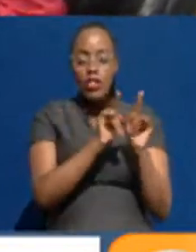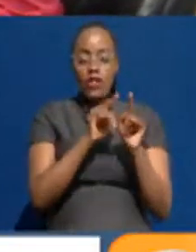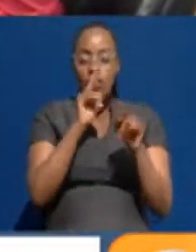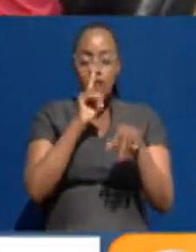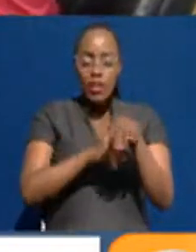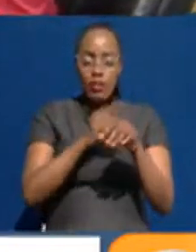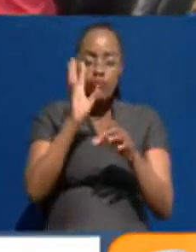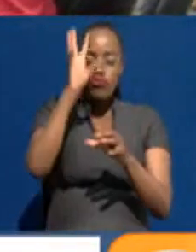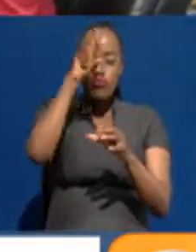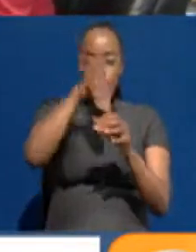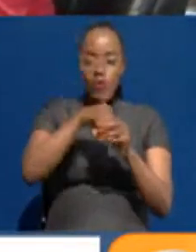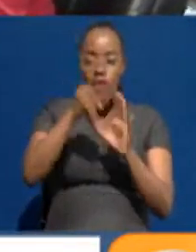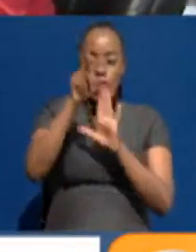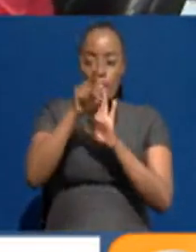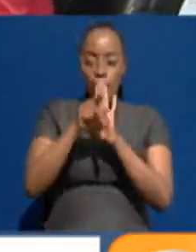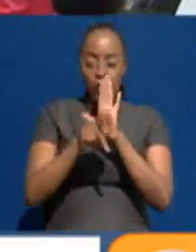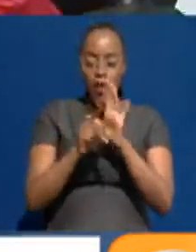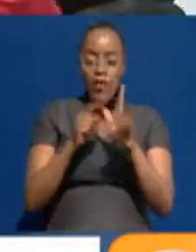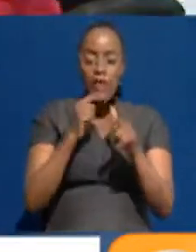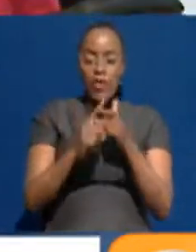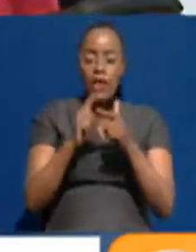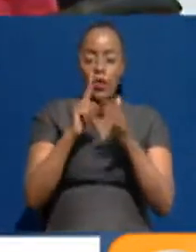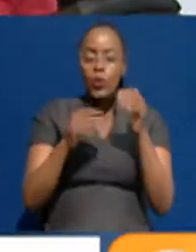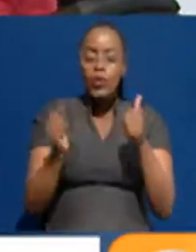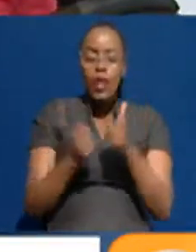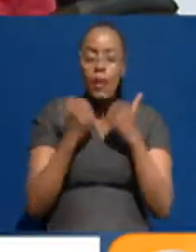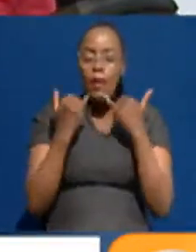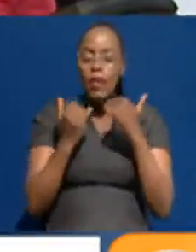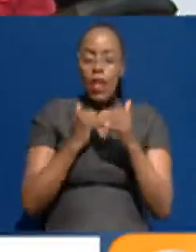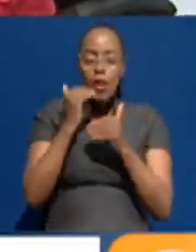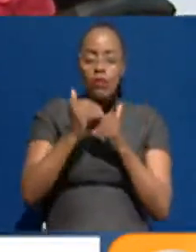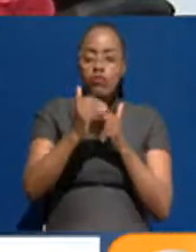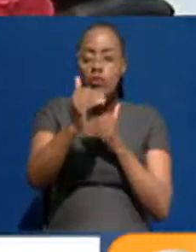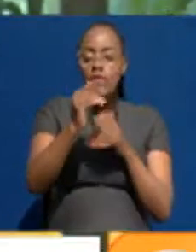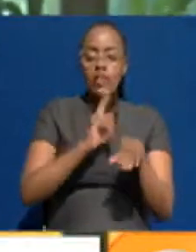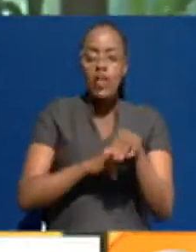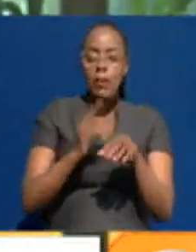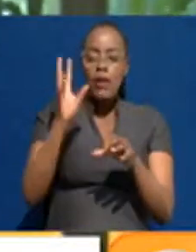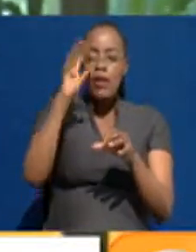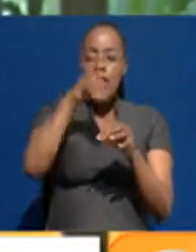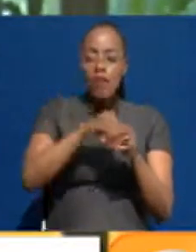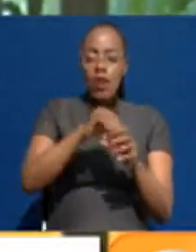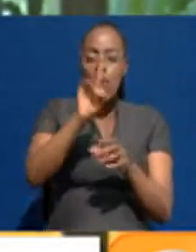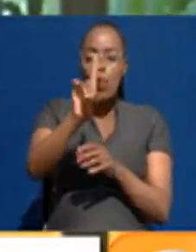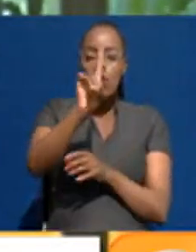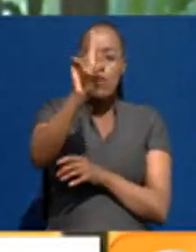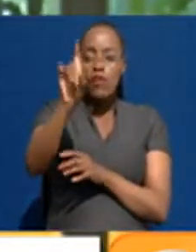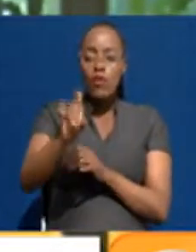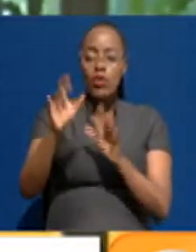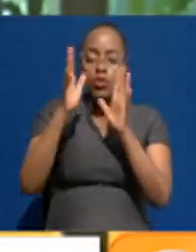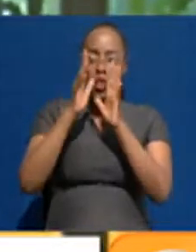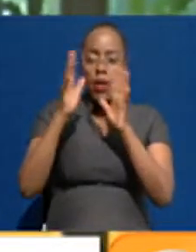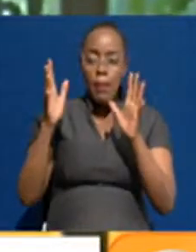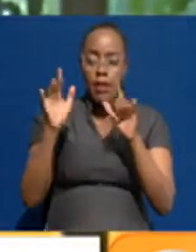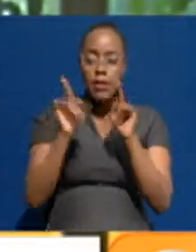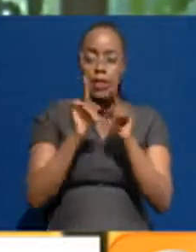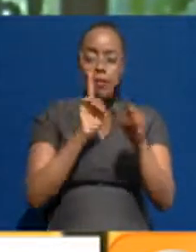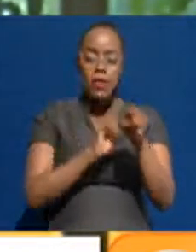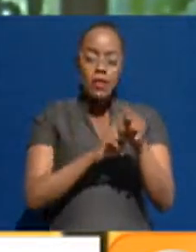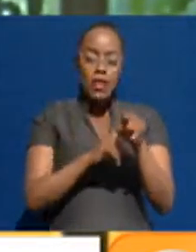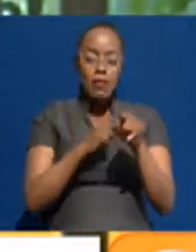those principles. And then what happens now when you onboard them? You know, one of the questions you know, you get